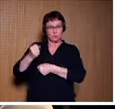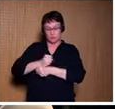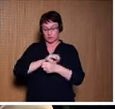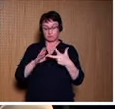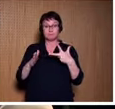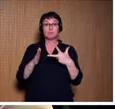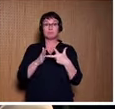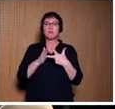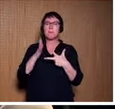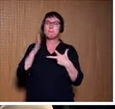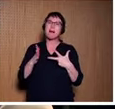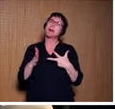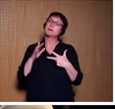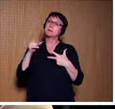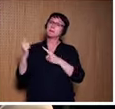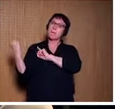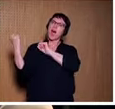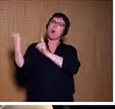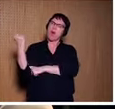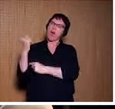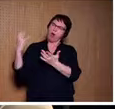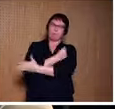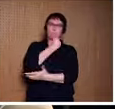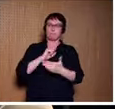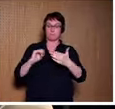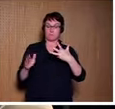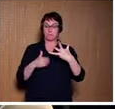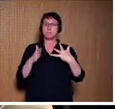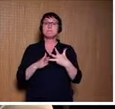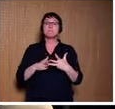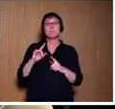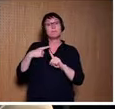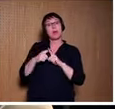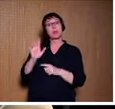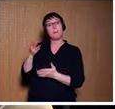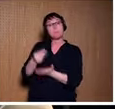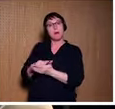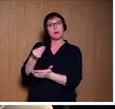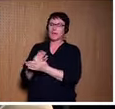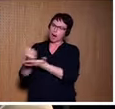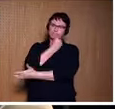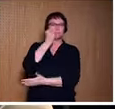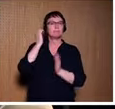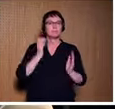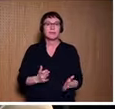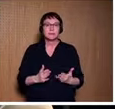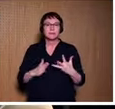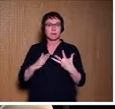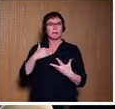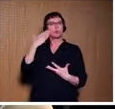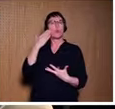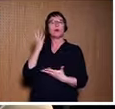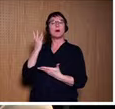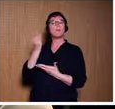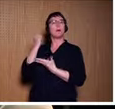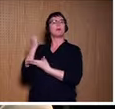power. Fourth, we need to demonetize them. We know where their funding is coming. We need to have proactive strategies that